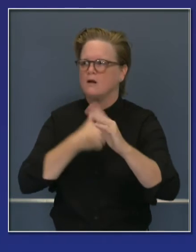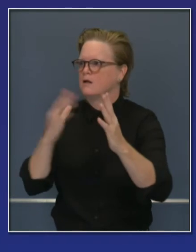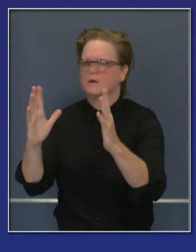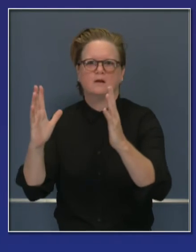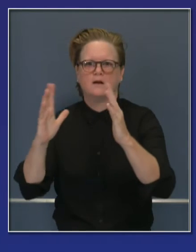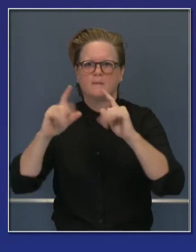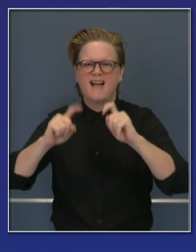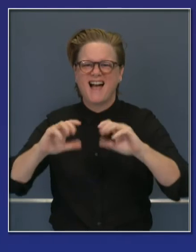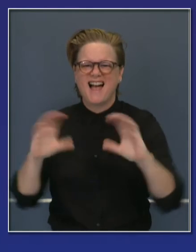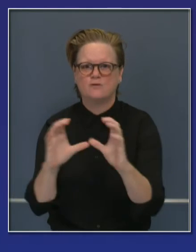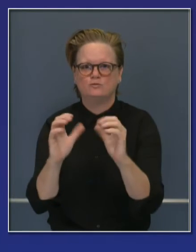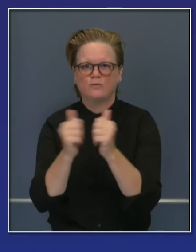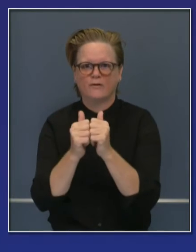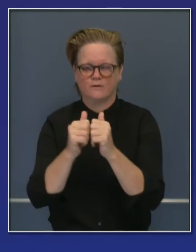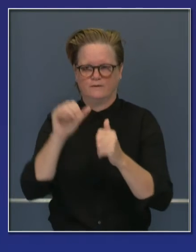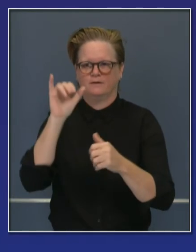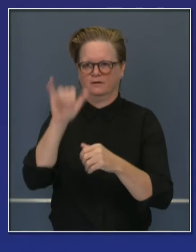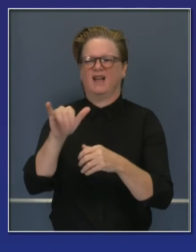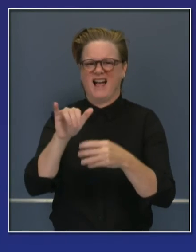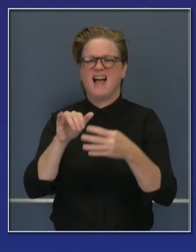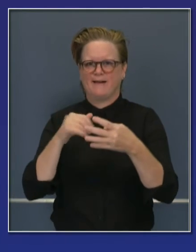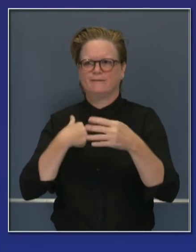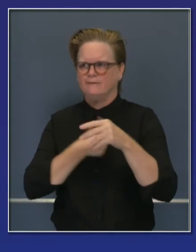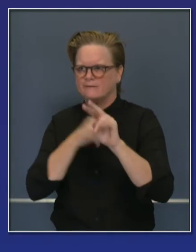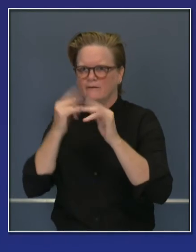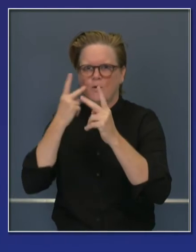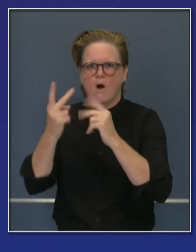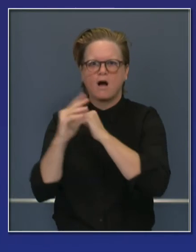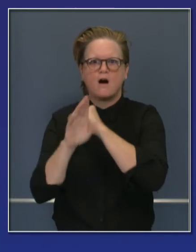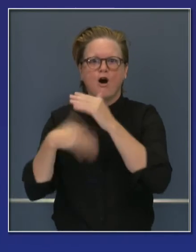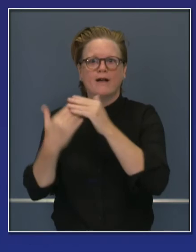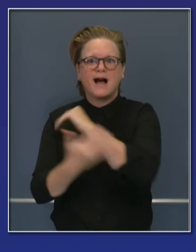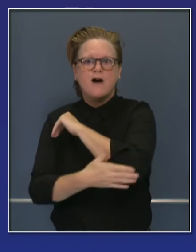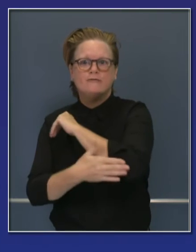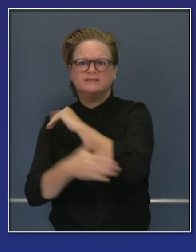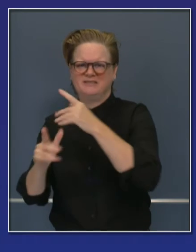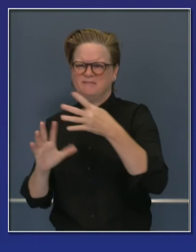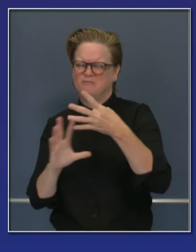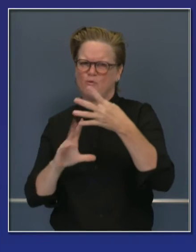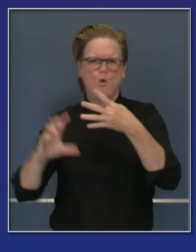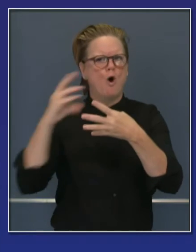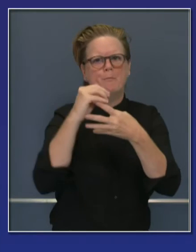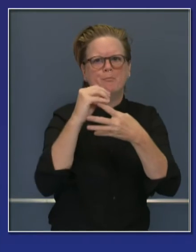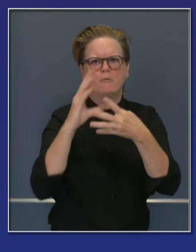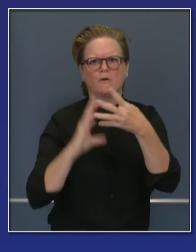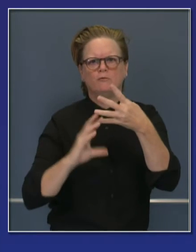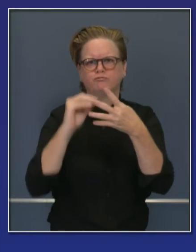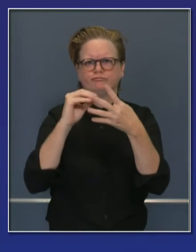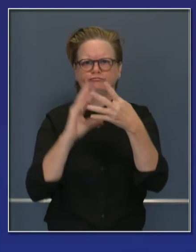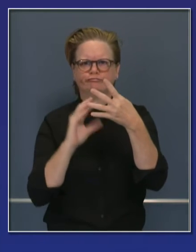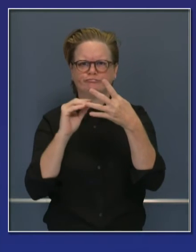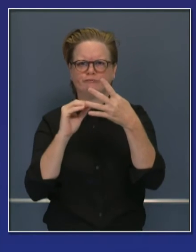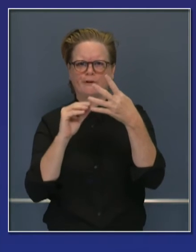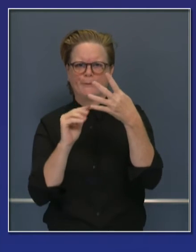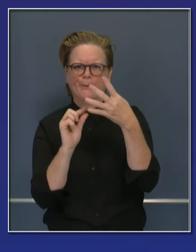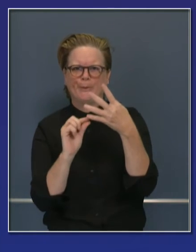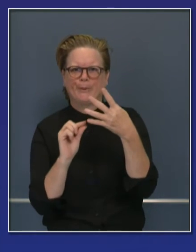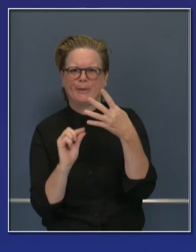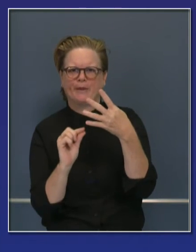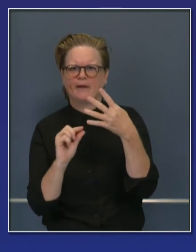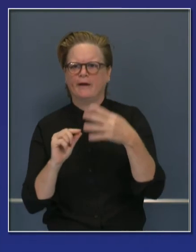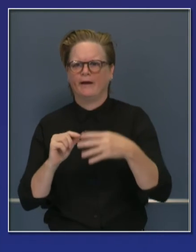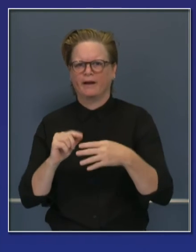less restrictive tiers. I'll remind you, we have 4 tiers, the most restrictive being the purple tier, the less